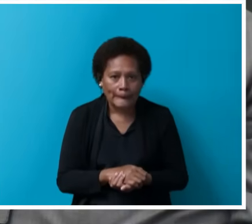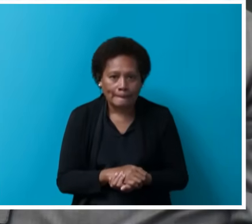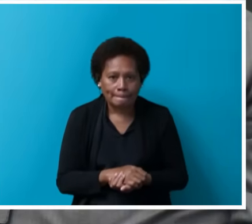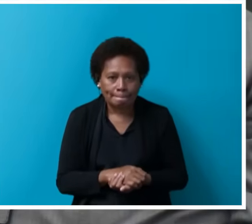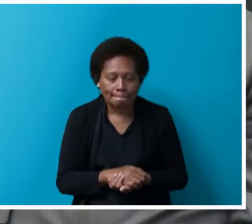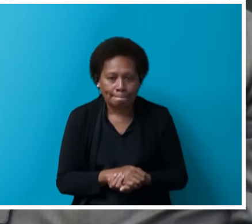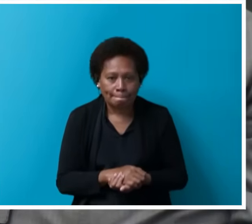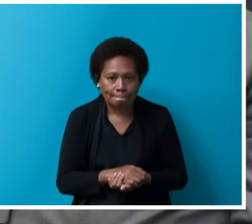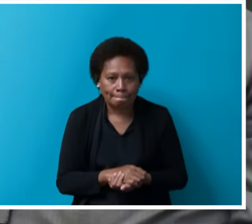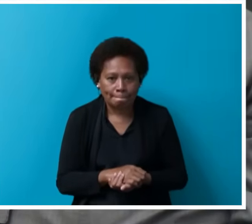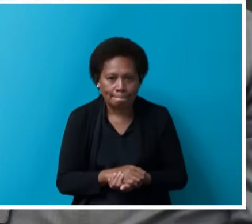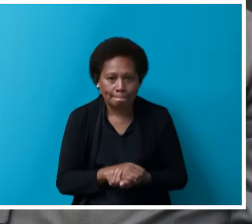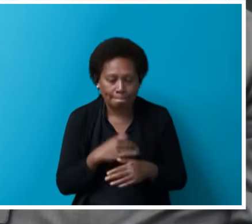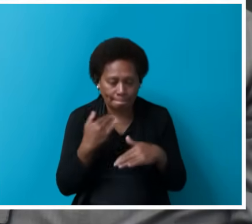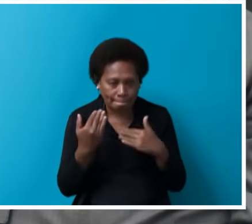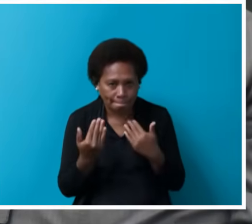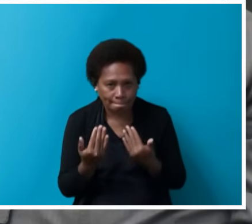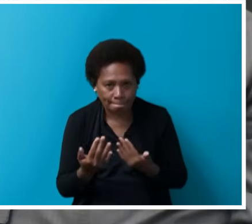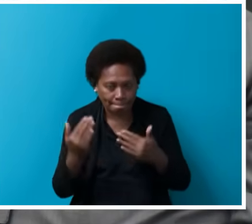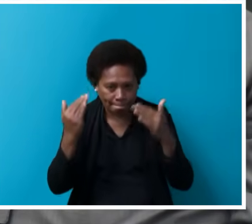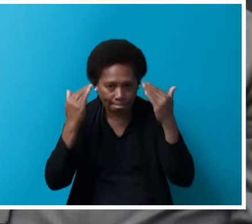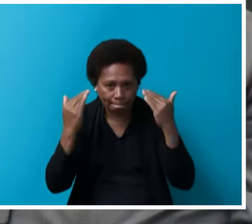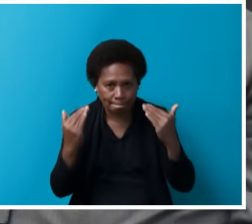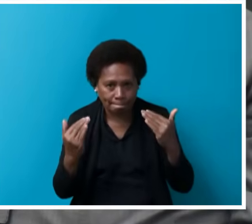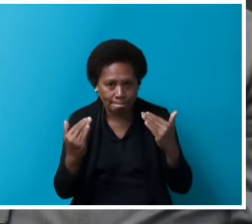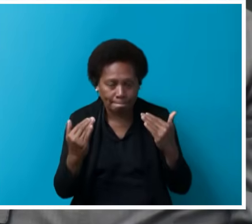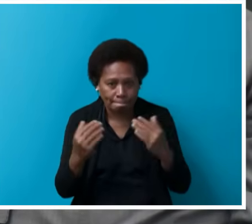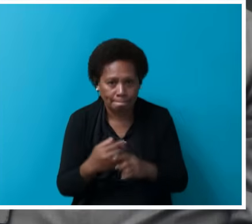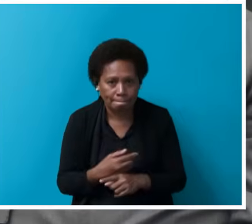Honorable Koya, Mr. Speaker, raised this issue about SMEs.